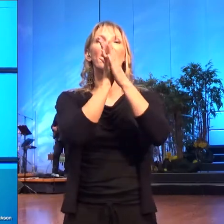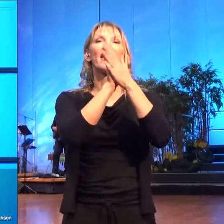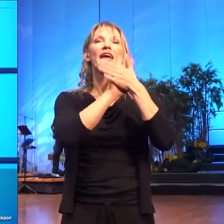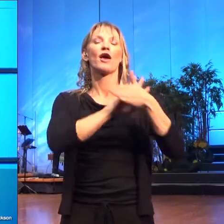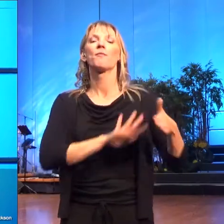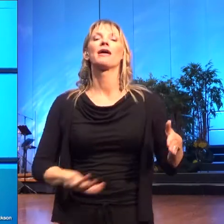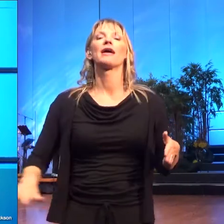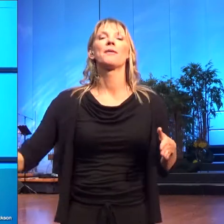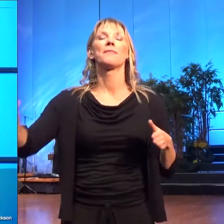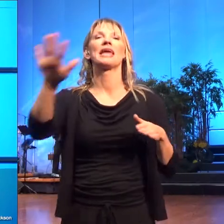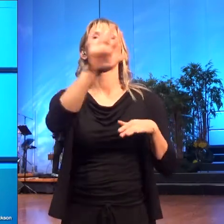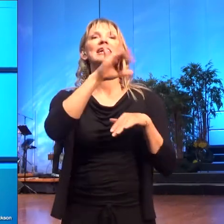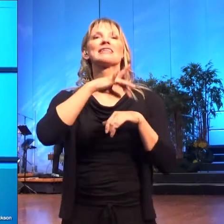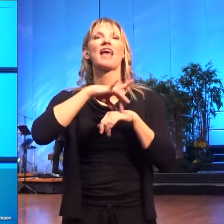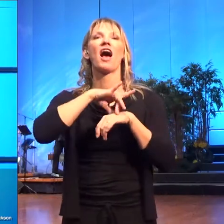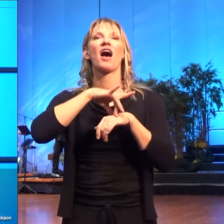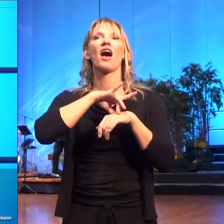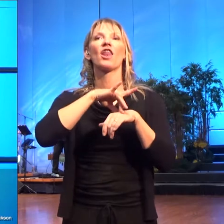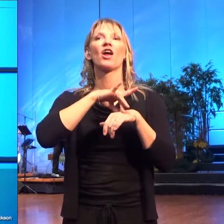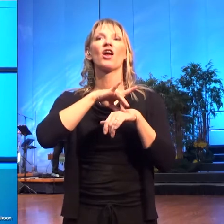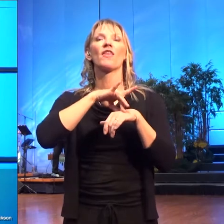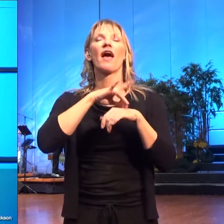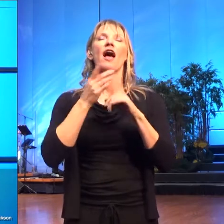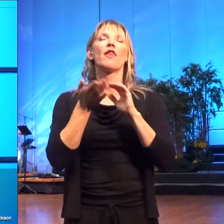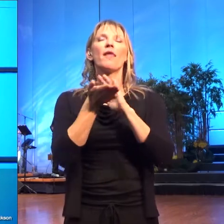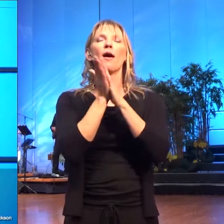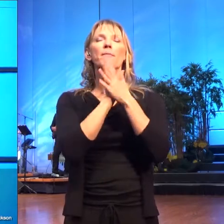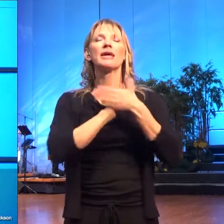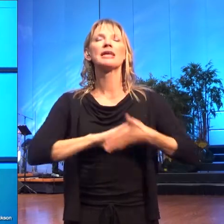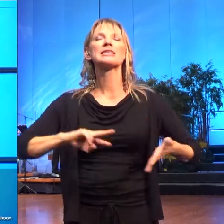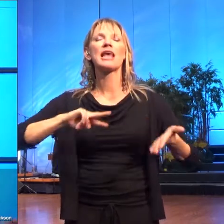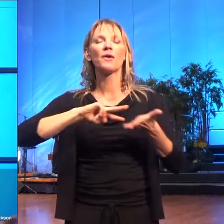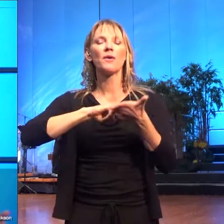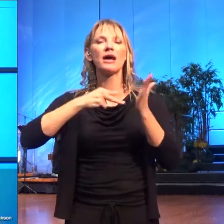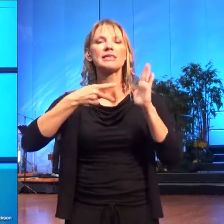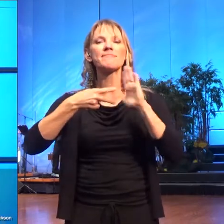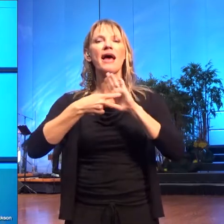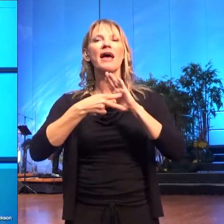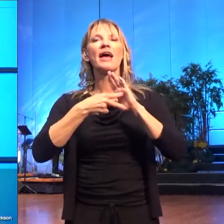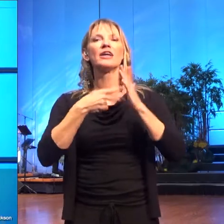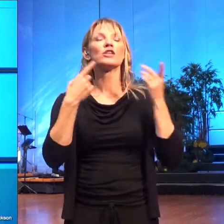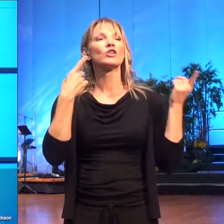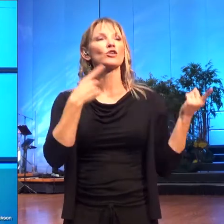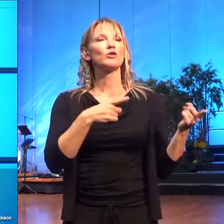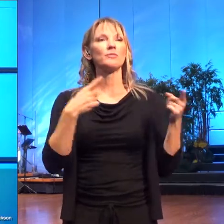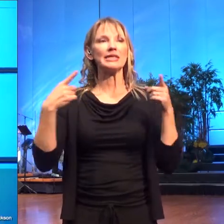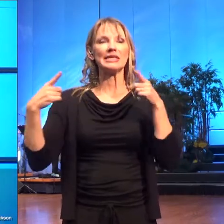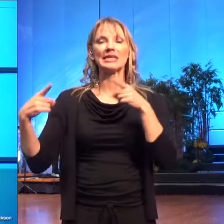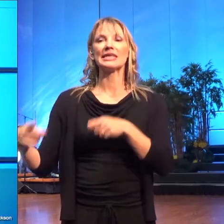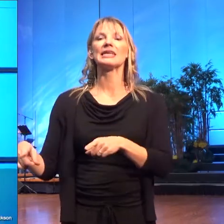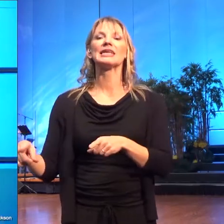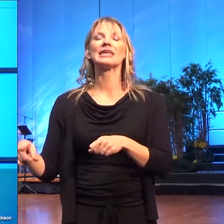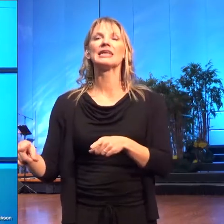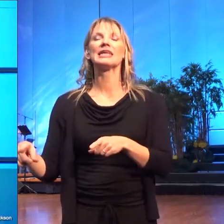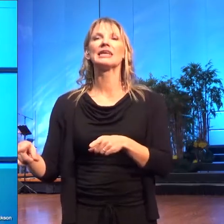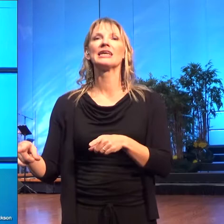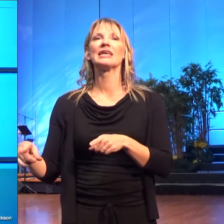Let there be peace on earth, the peace that was meant to